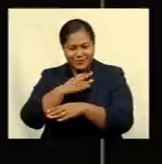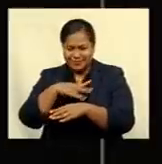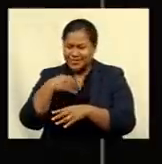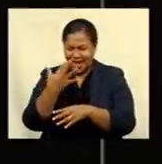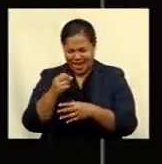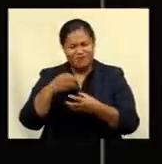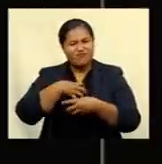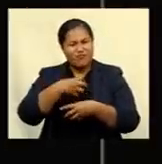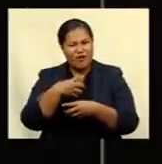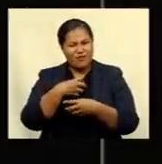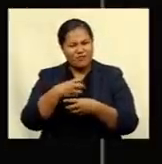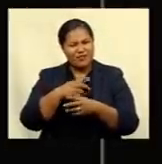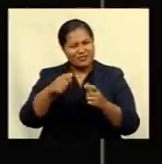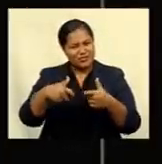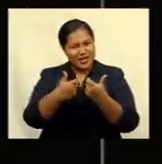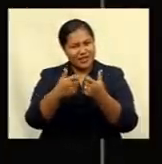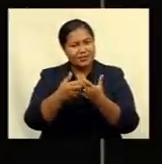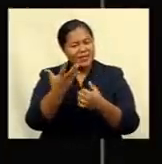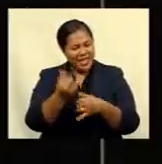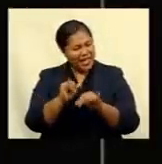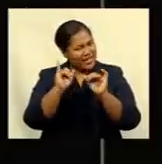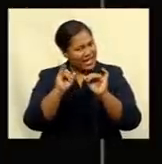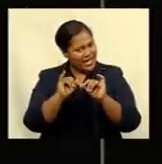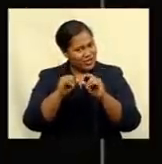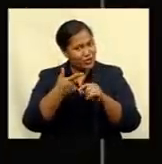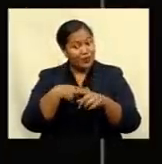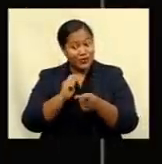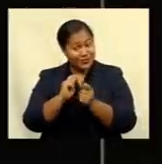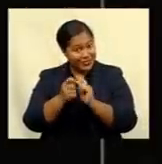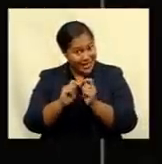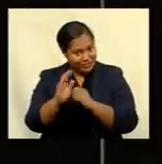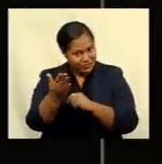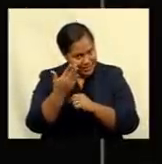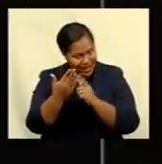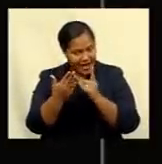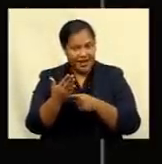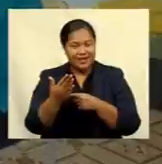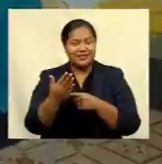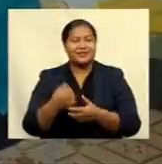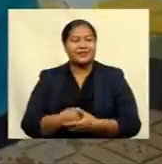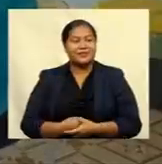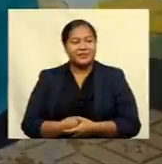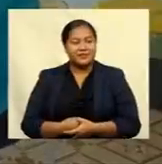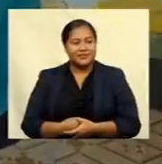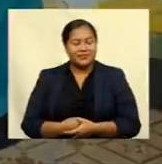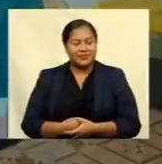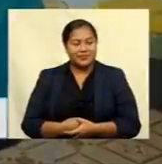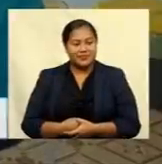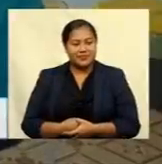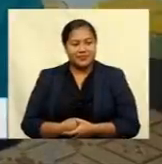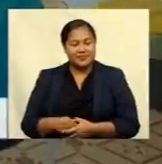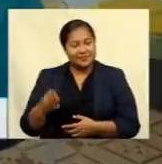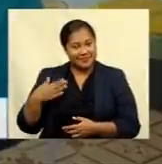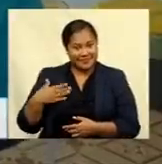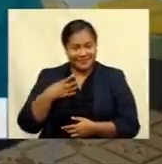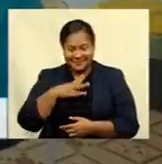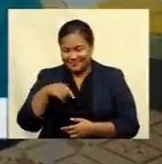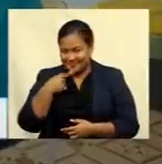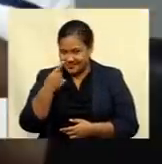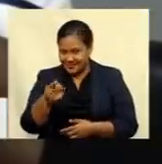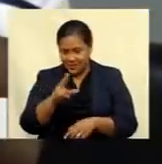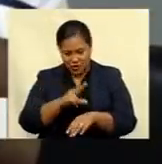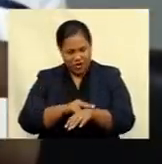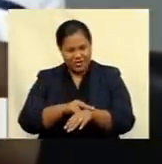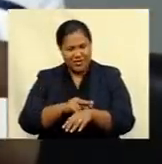Wangainambete says there are issues with the turnaround time of the testing results. Kritika Kumar reports. The Health Minister says they are